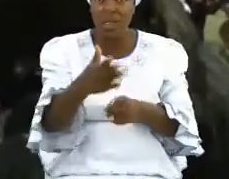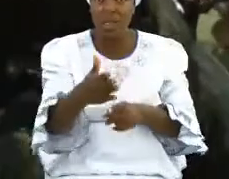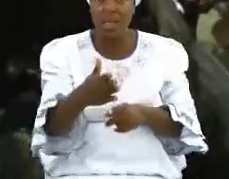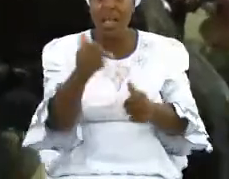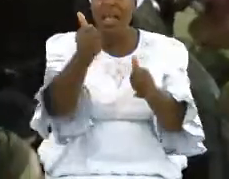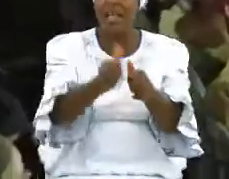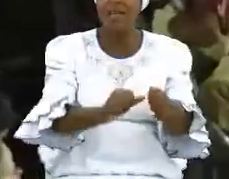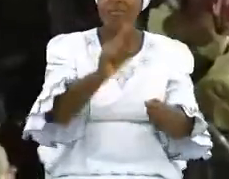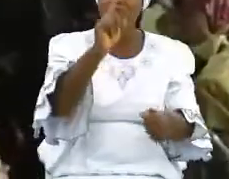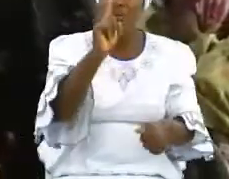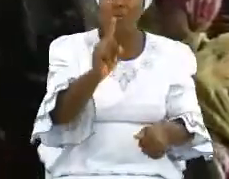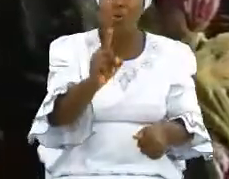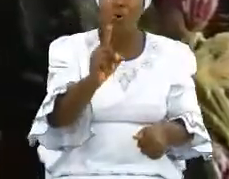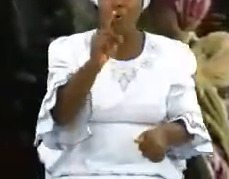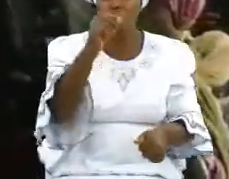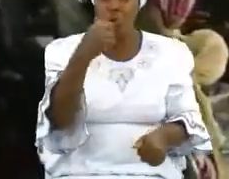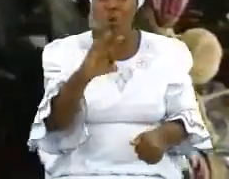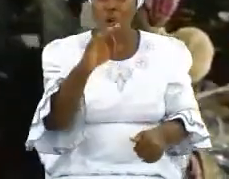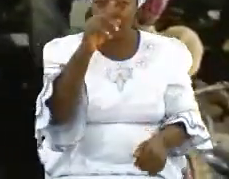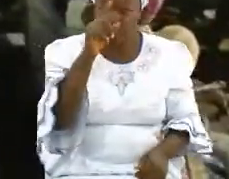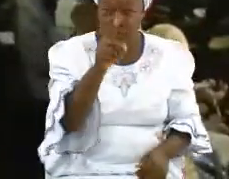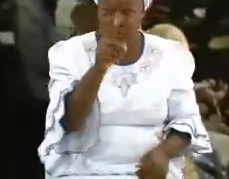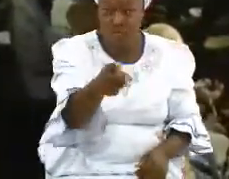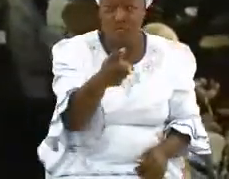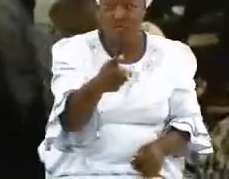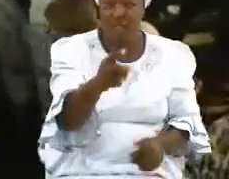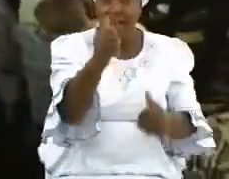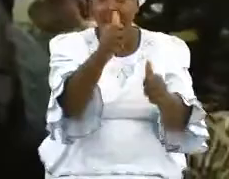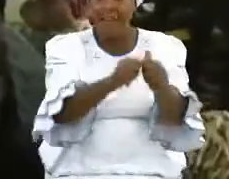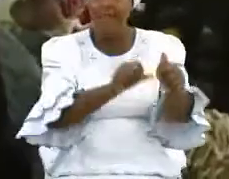you. Every one of you.